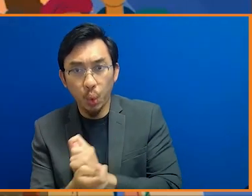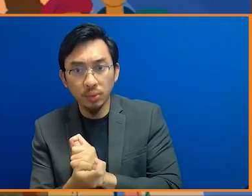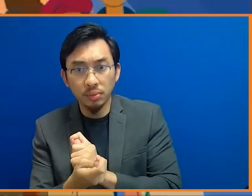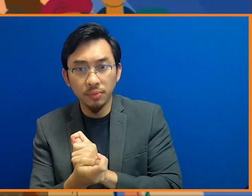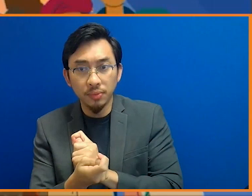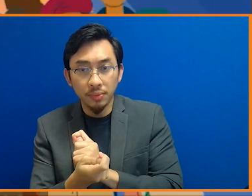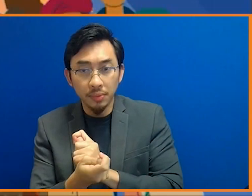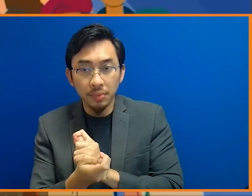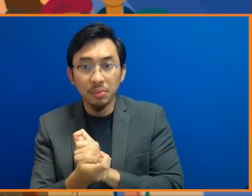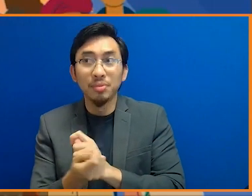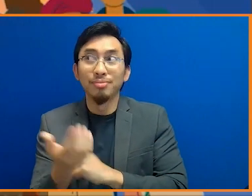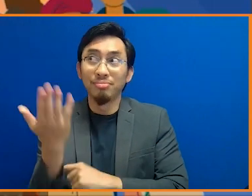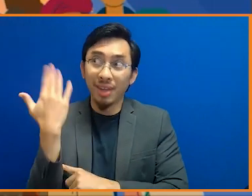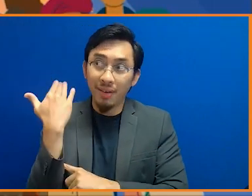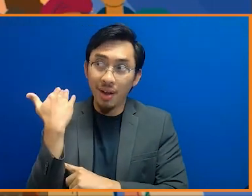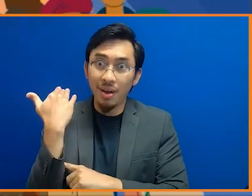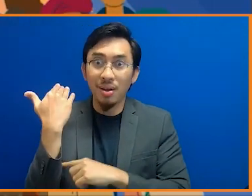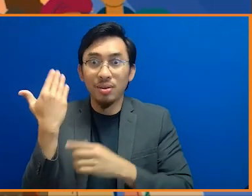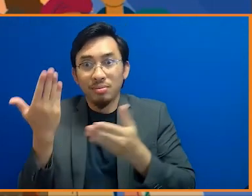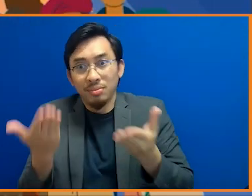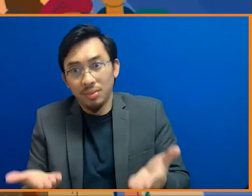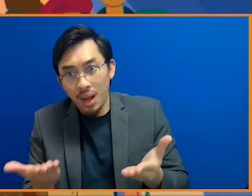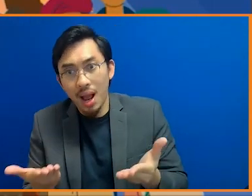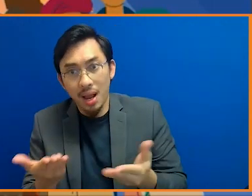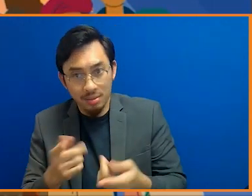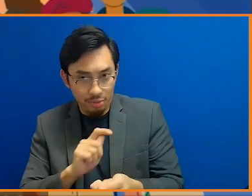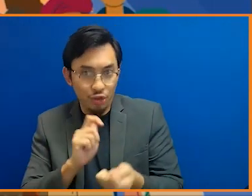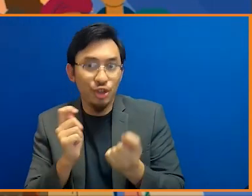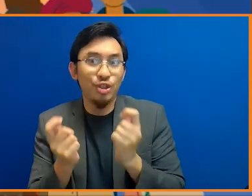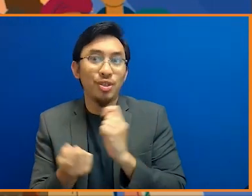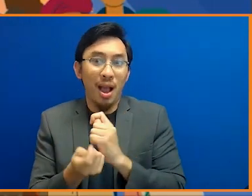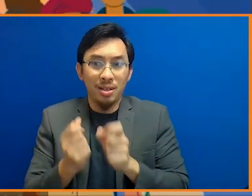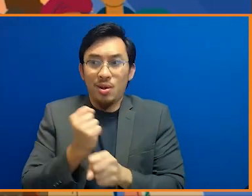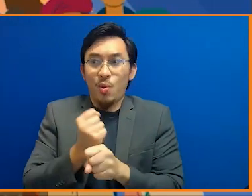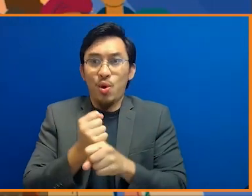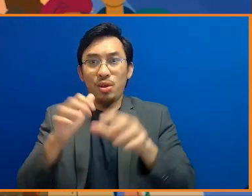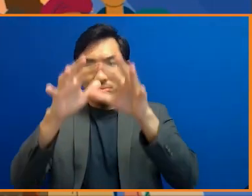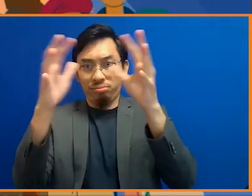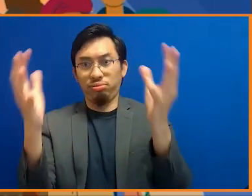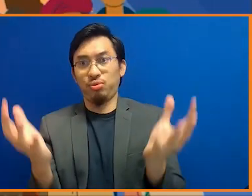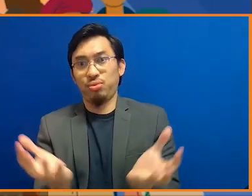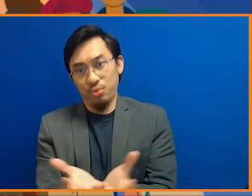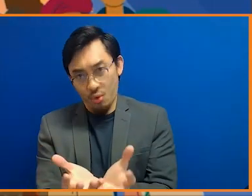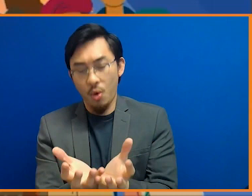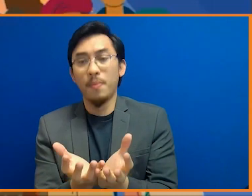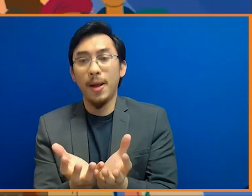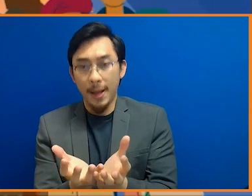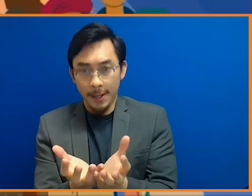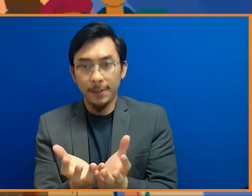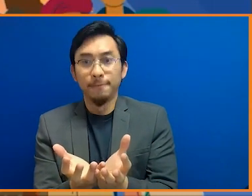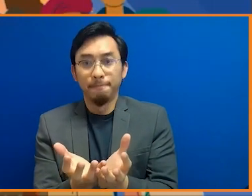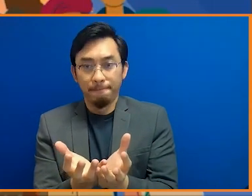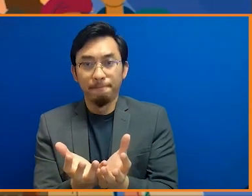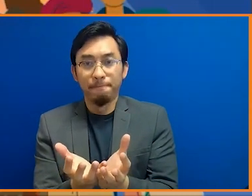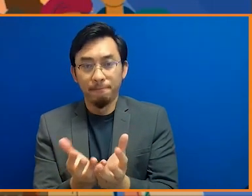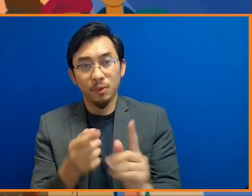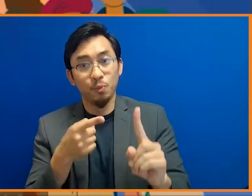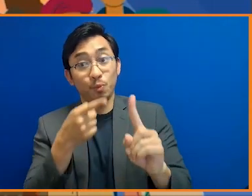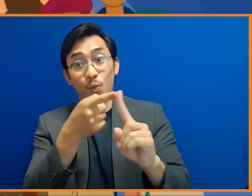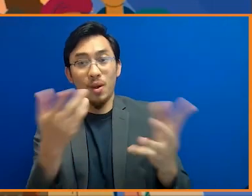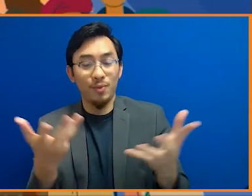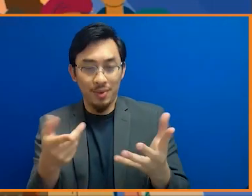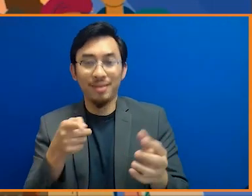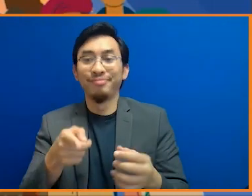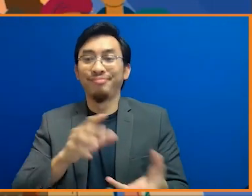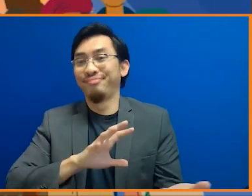it's evolved, it's changed from time to time. And even though we have a global framework on